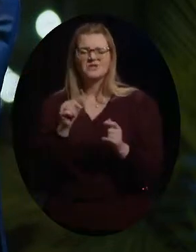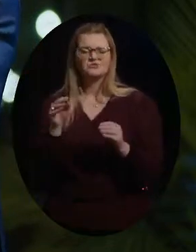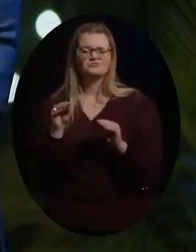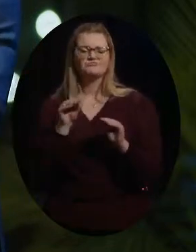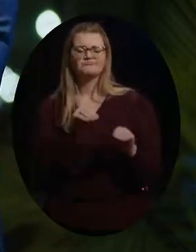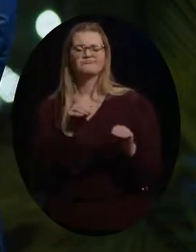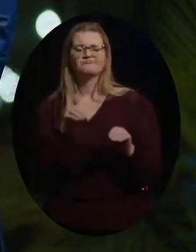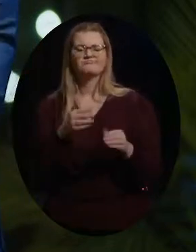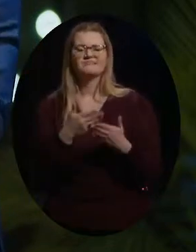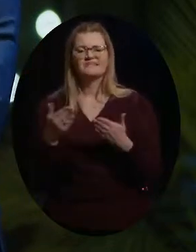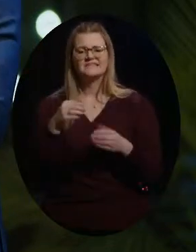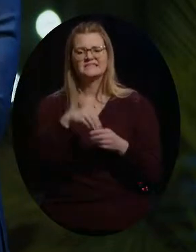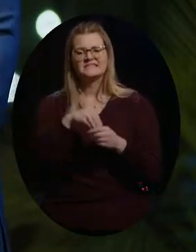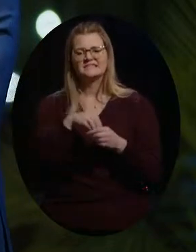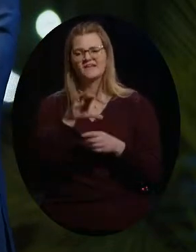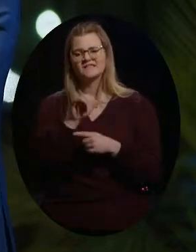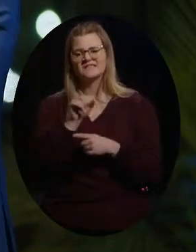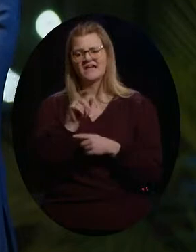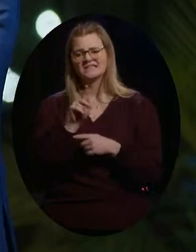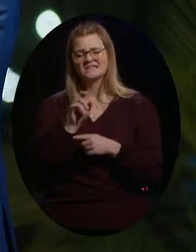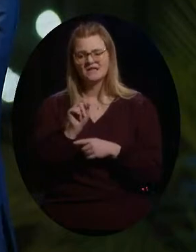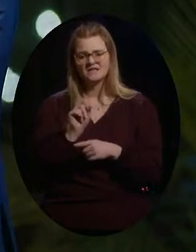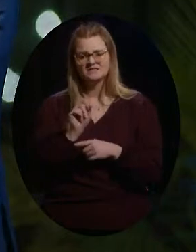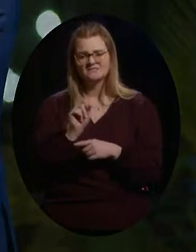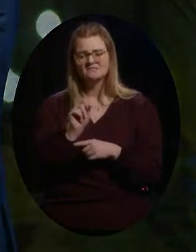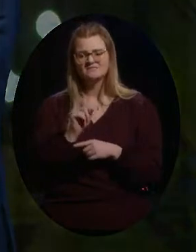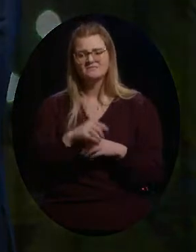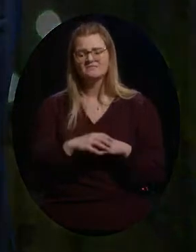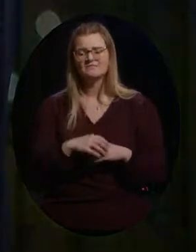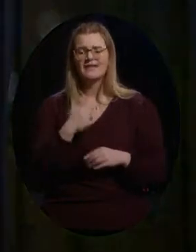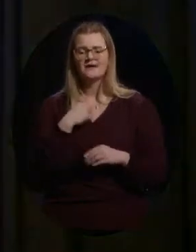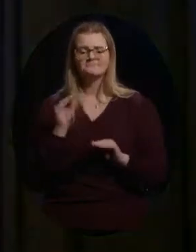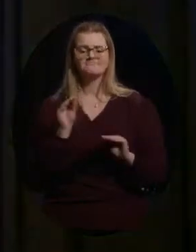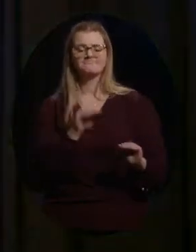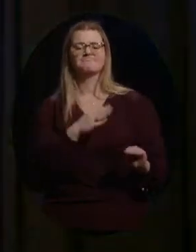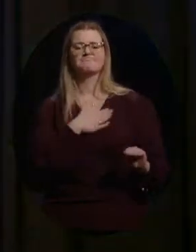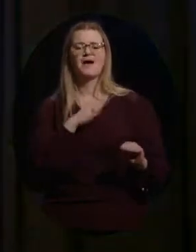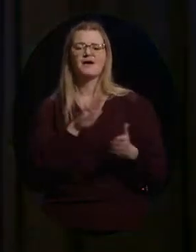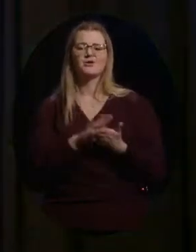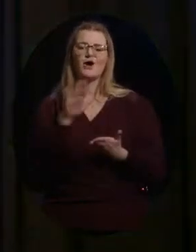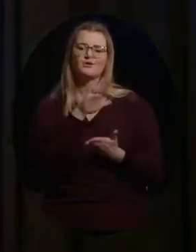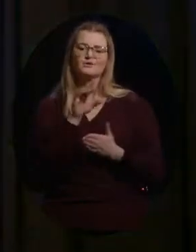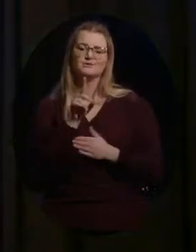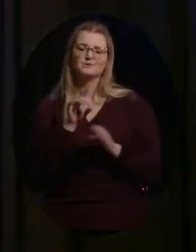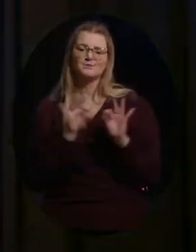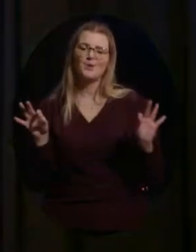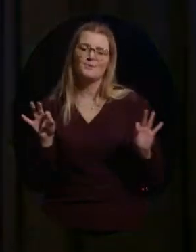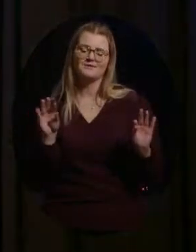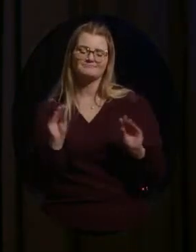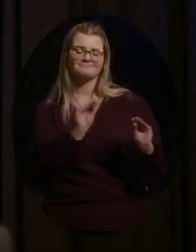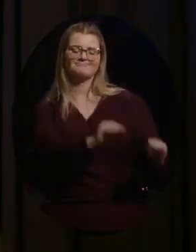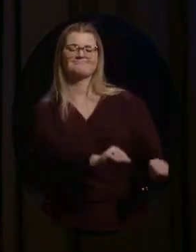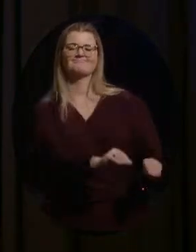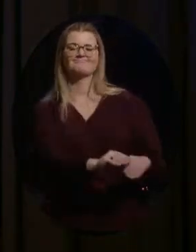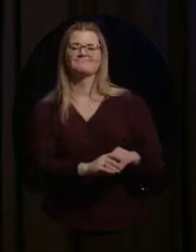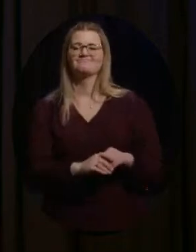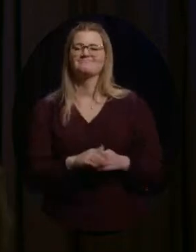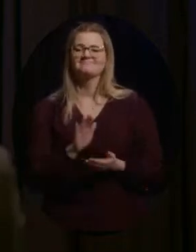few mementos in the casket. Well, I put my college diploma in there.